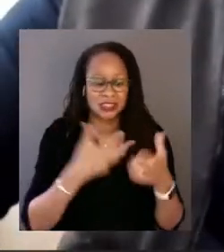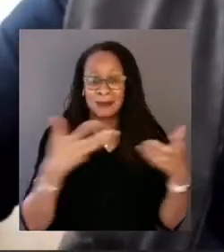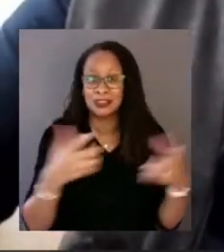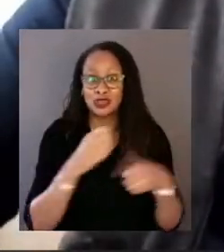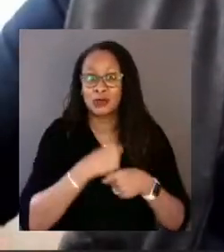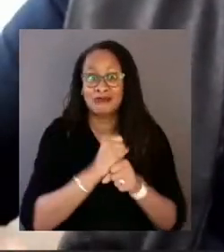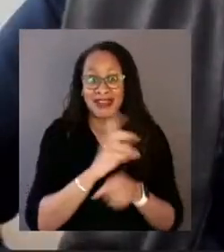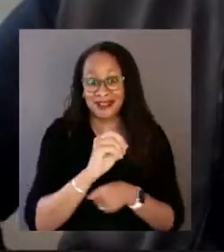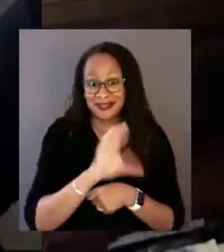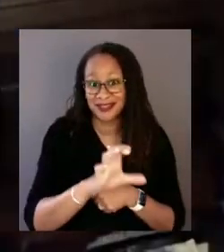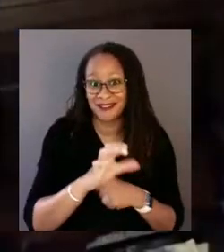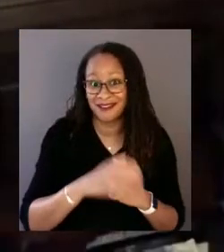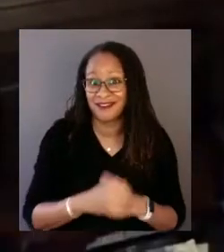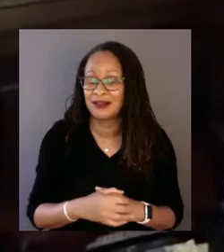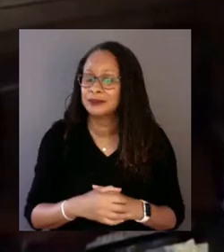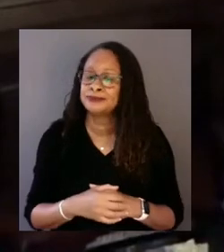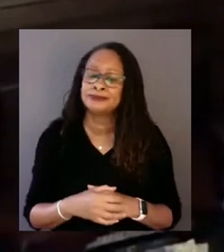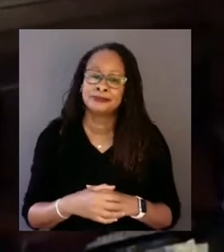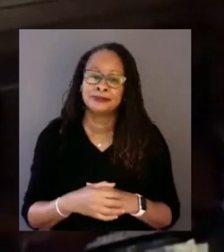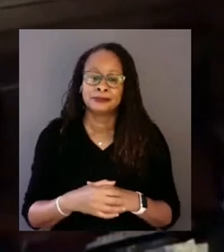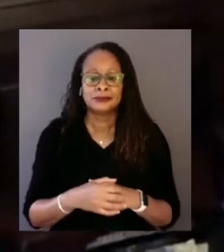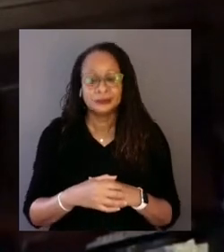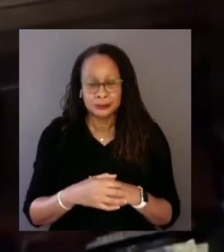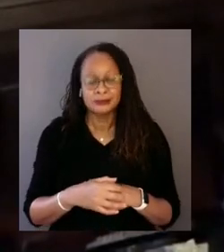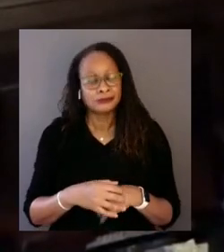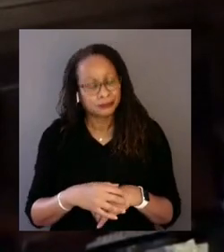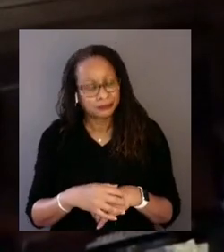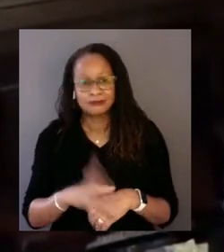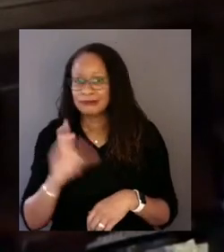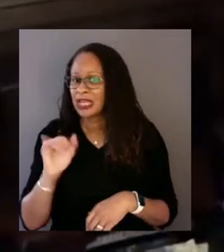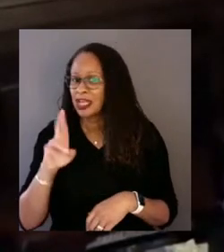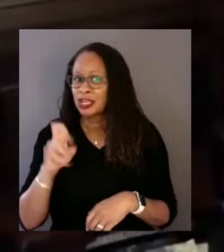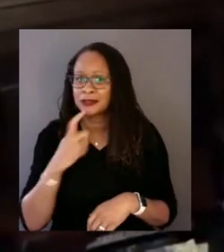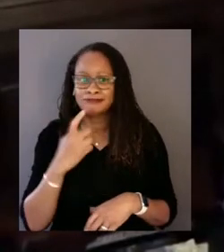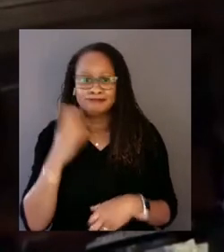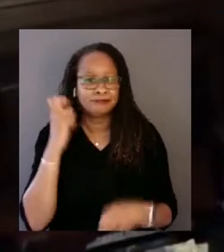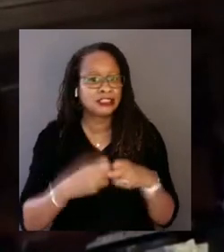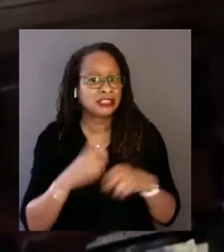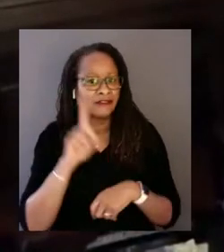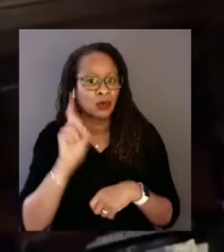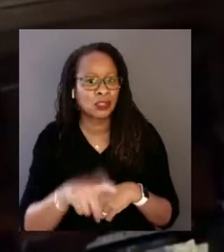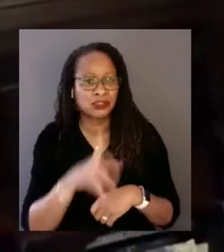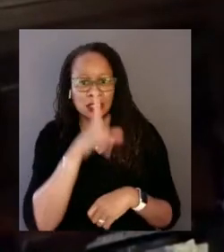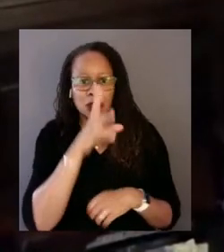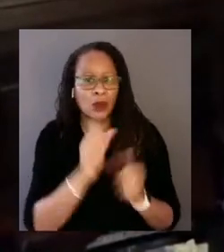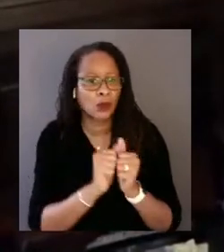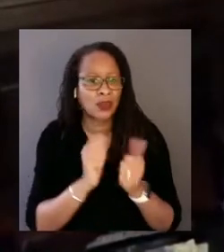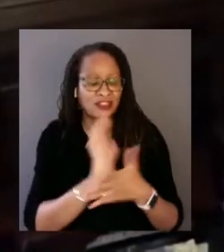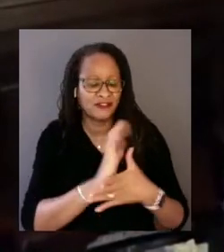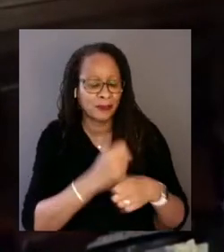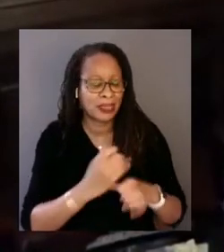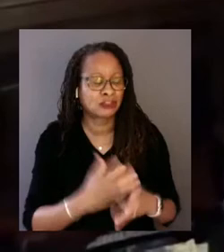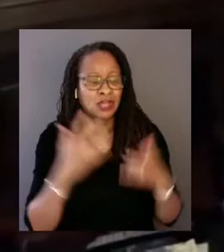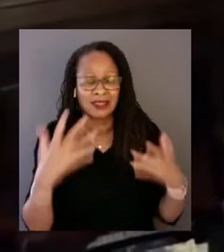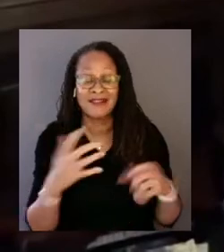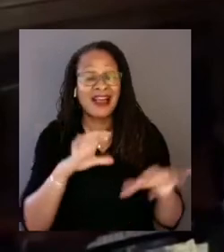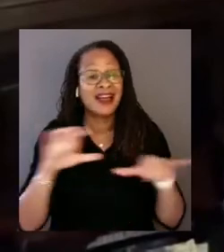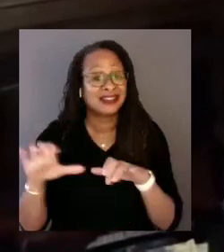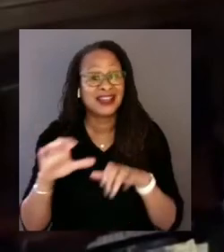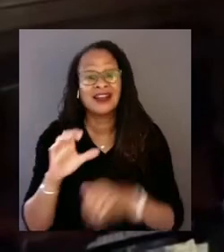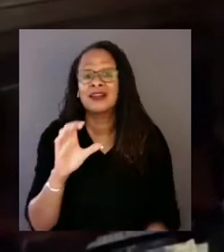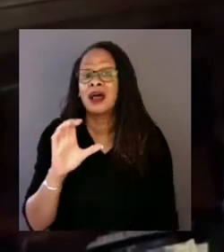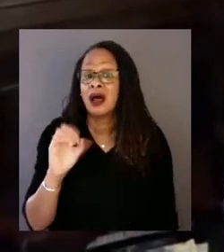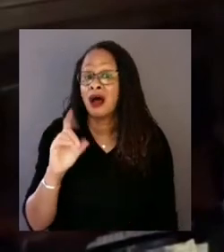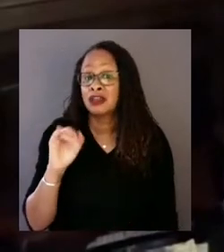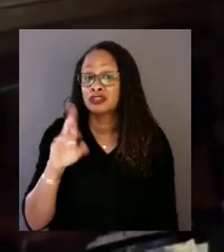it's a really tough question, and it's something that I talk with filmmakers a lot about. I mean, I've done Oscar campaigns, but in a totally different